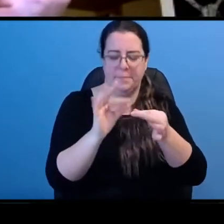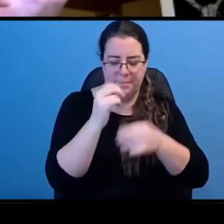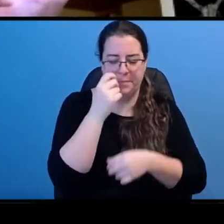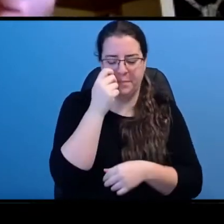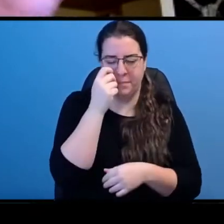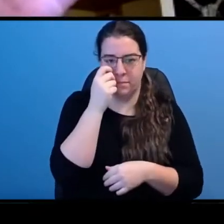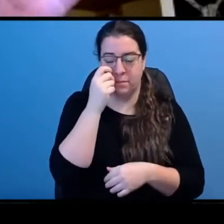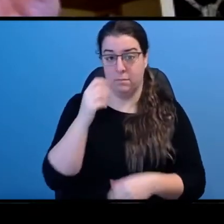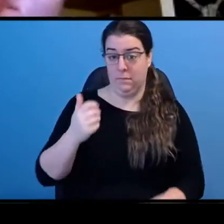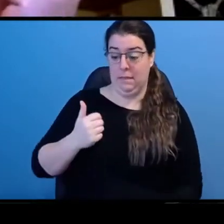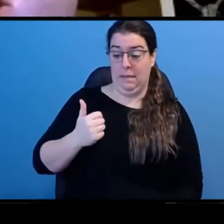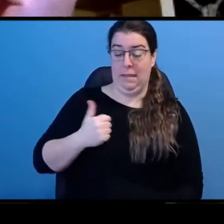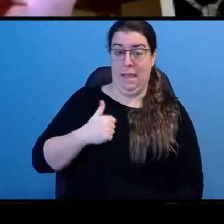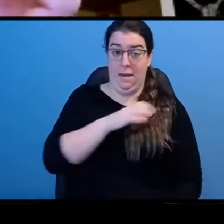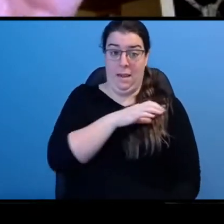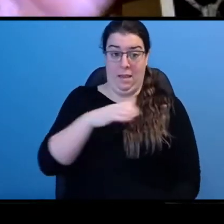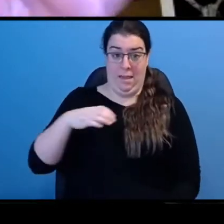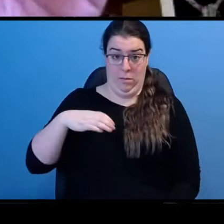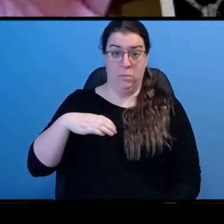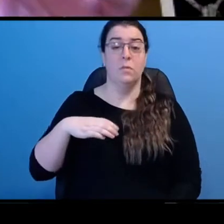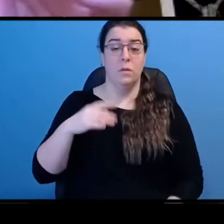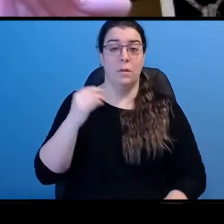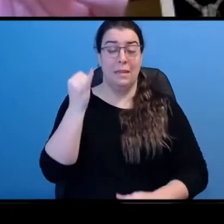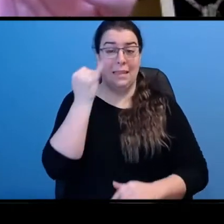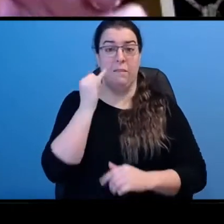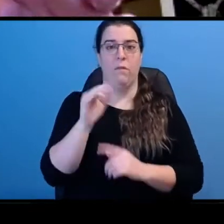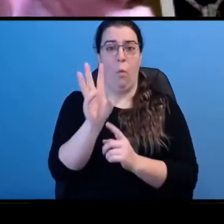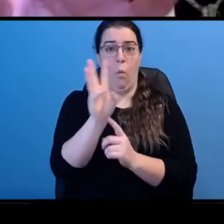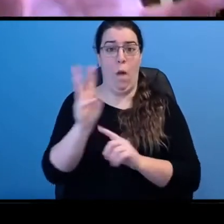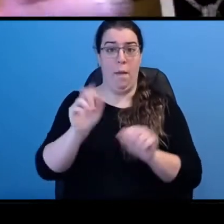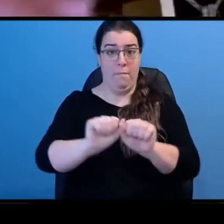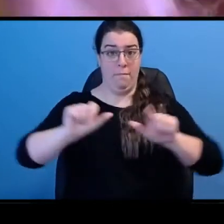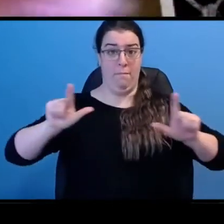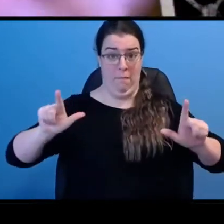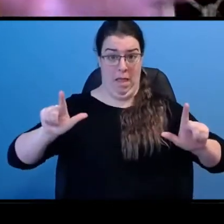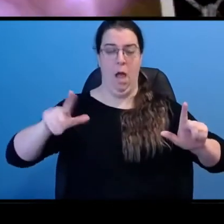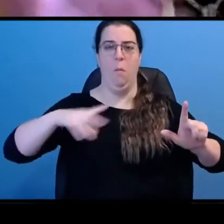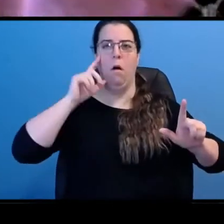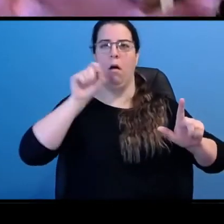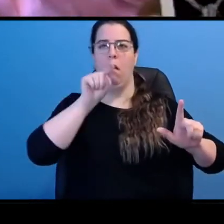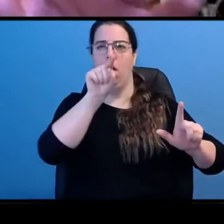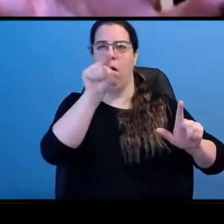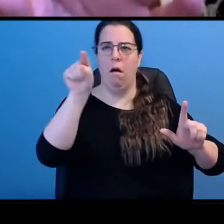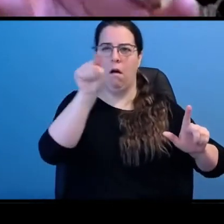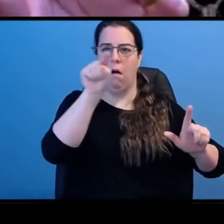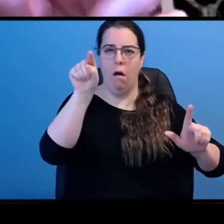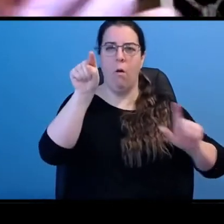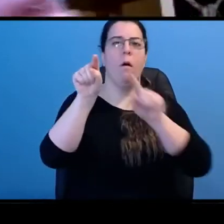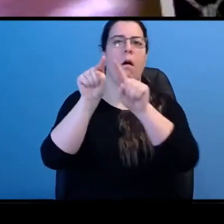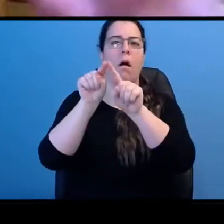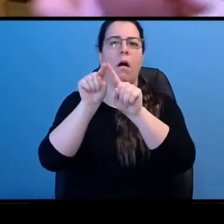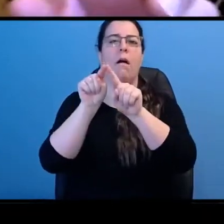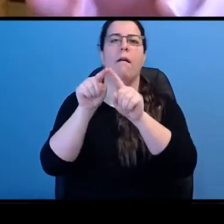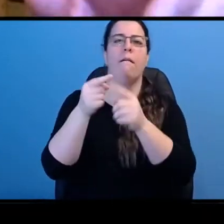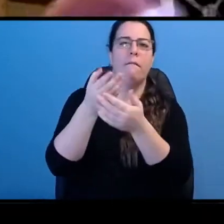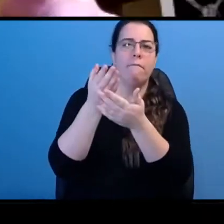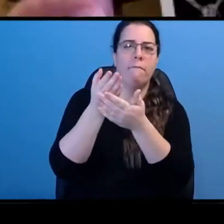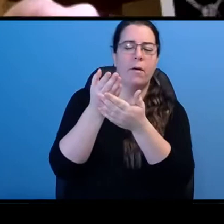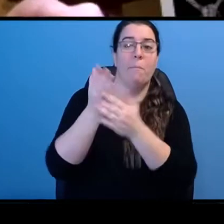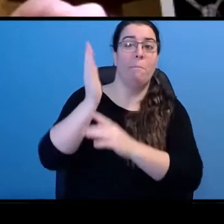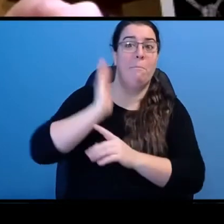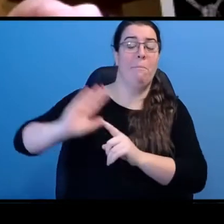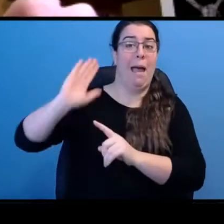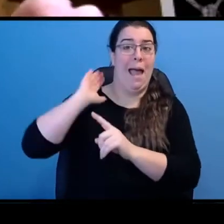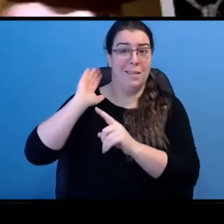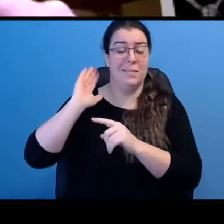fantastic section on their website called Stats and Stories. Yes. And it talks about all sorts of past recipients. And, you had mentioned earlier